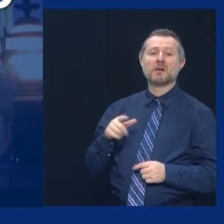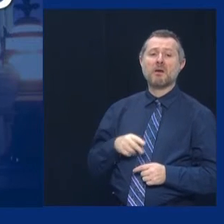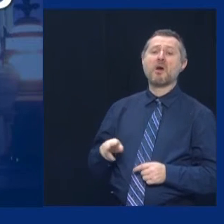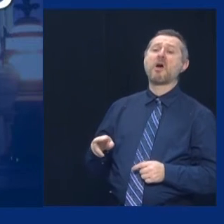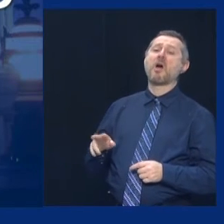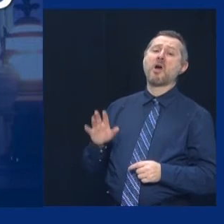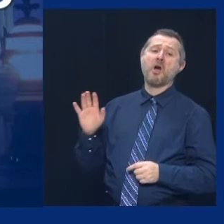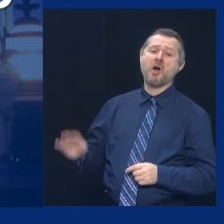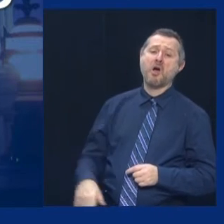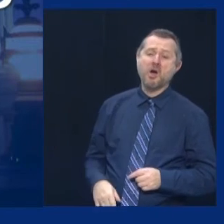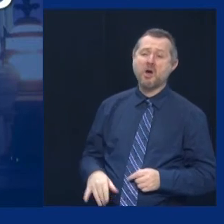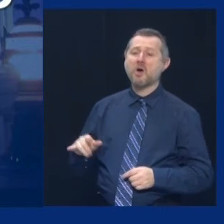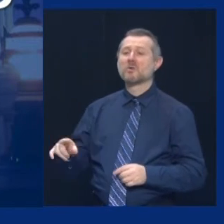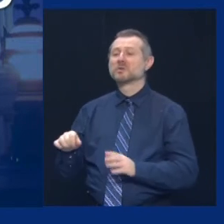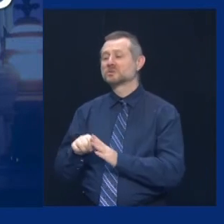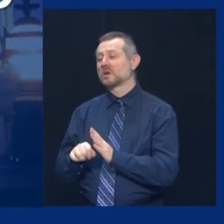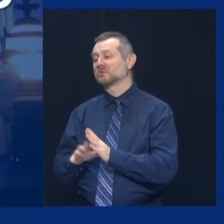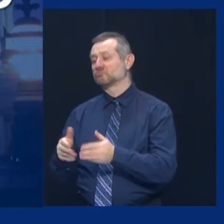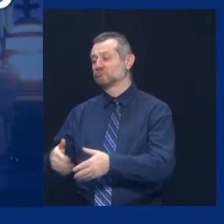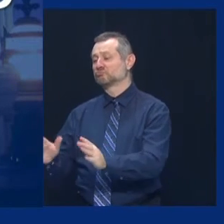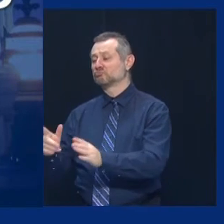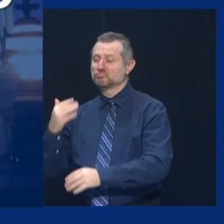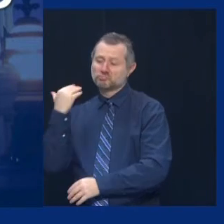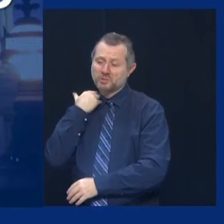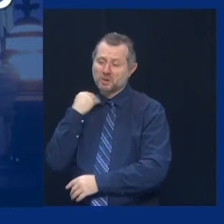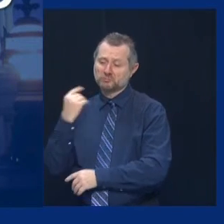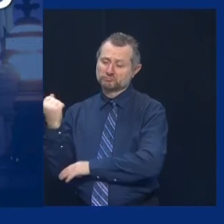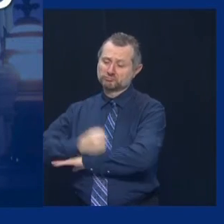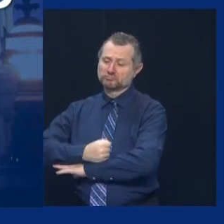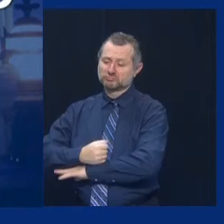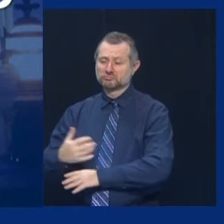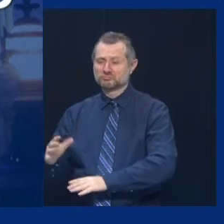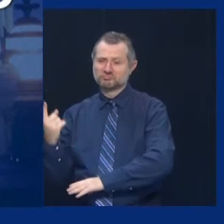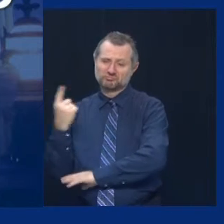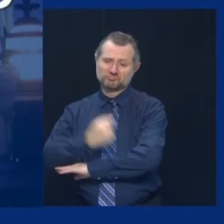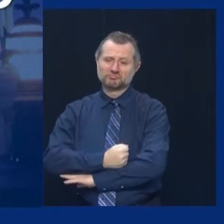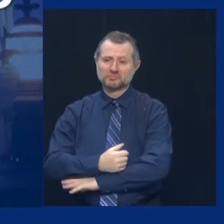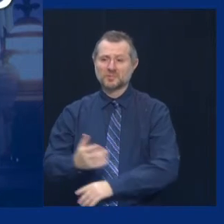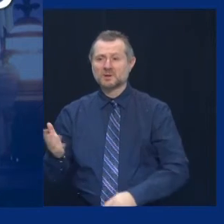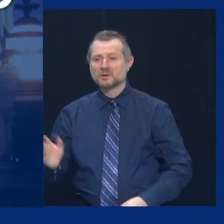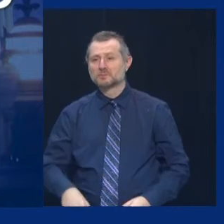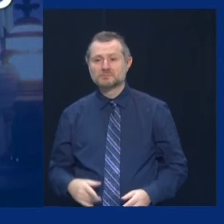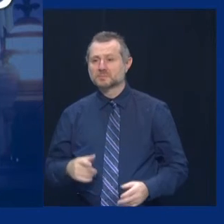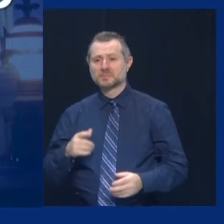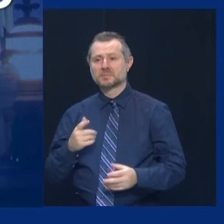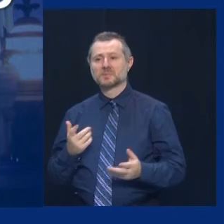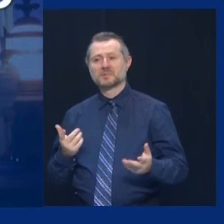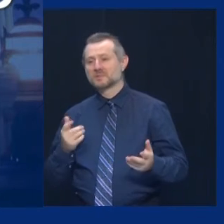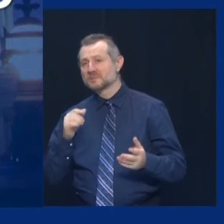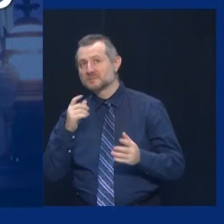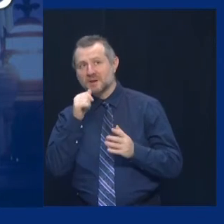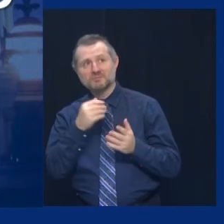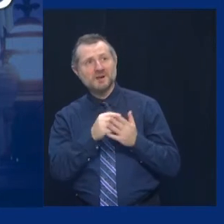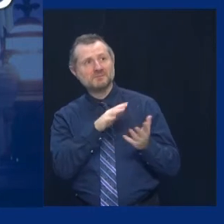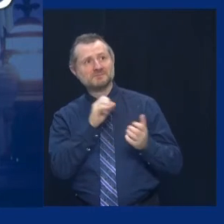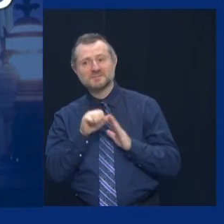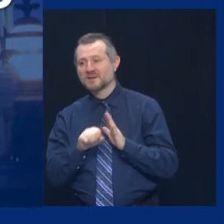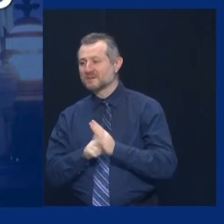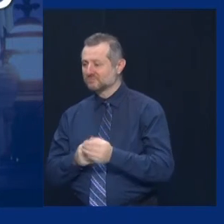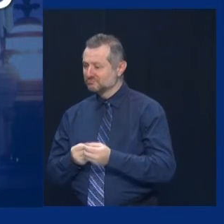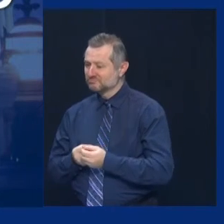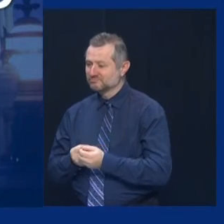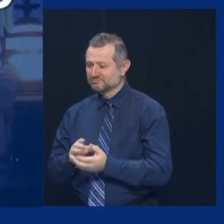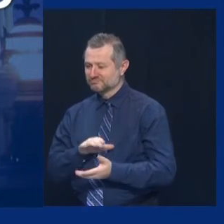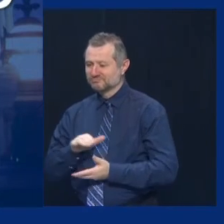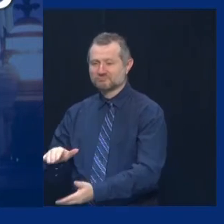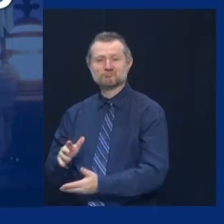states and wouldn't do state and local assistance. This is not partisan.